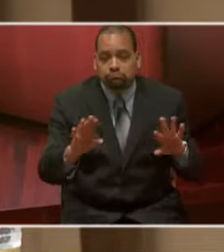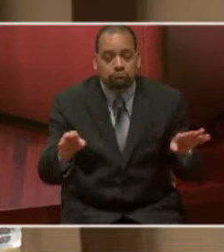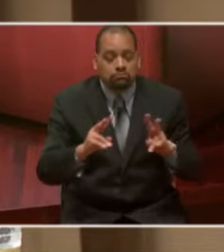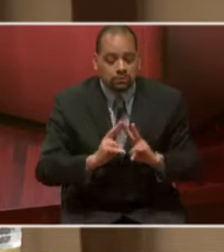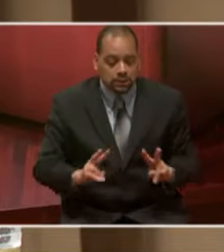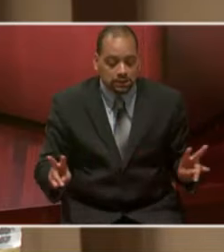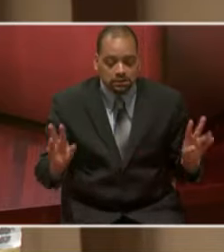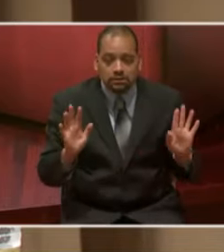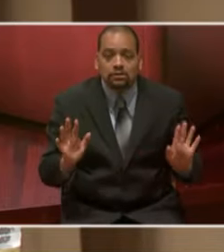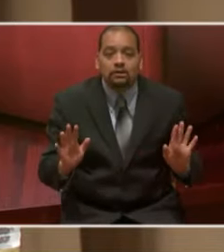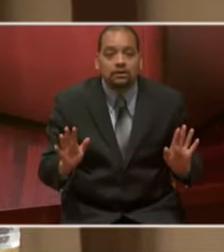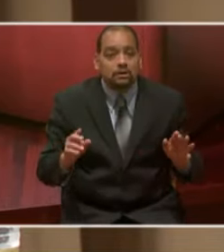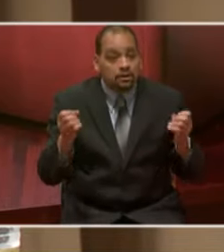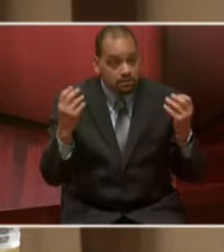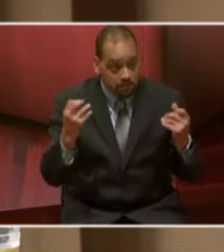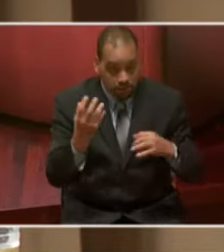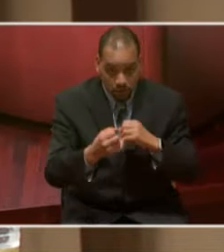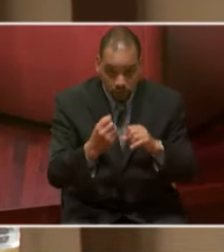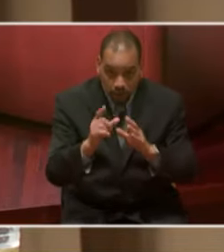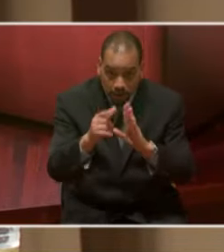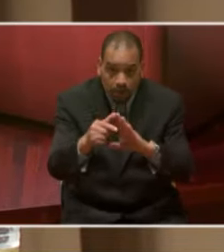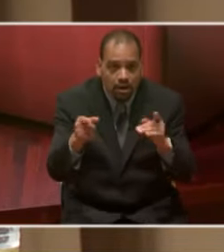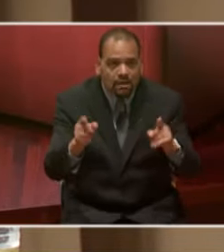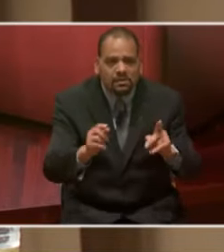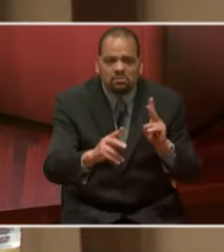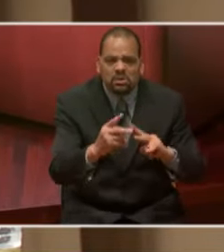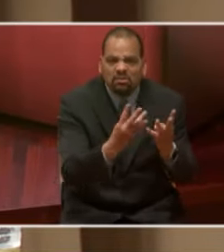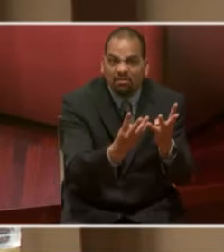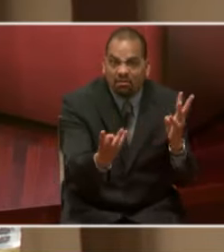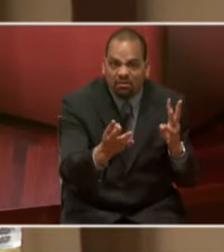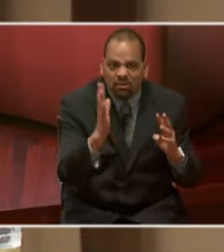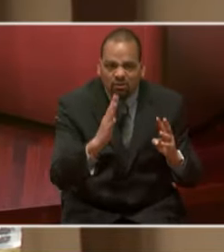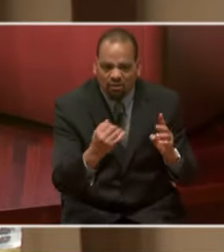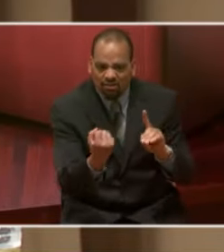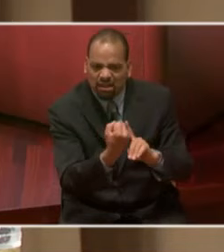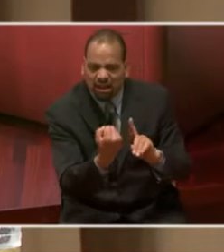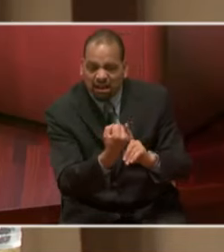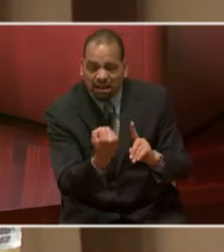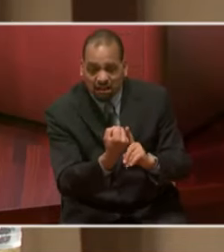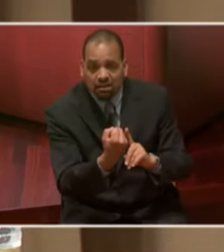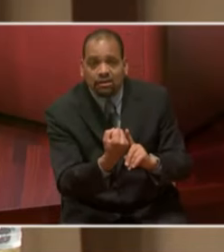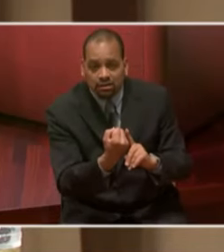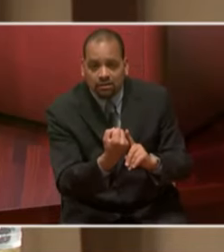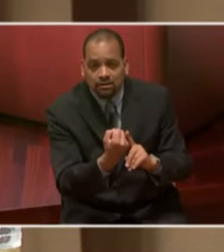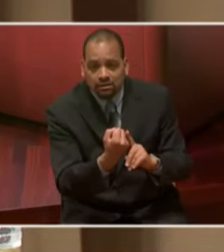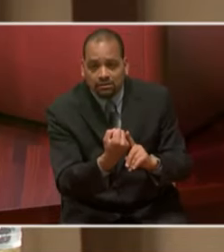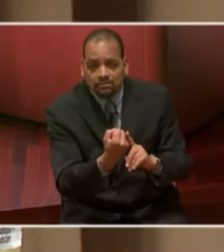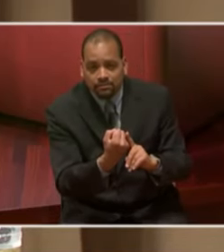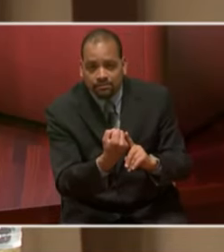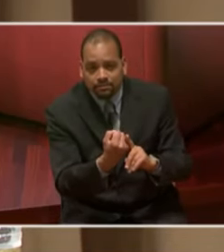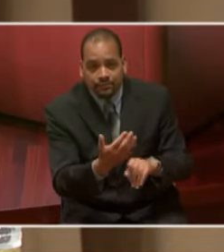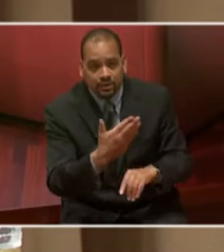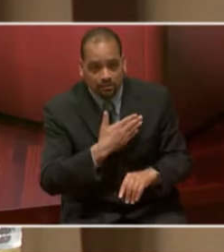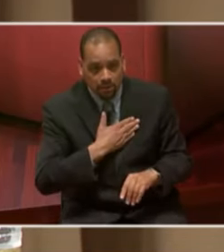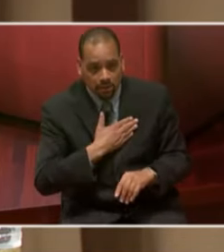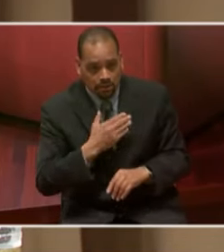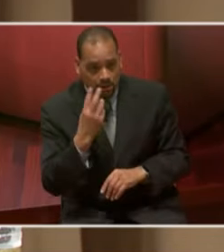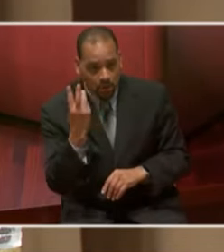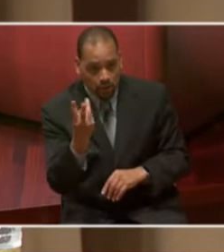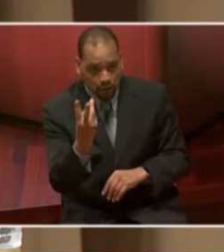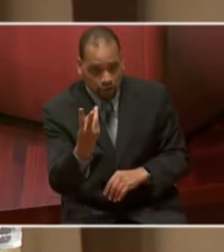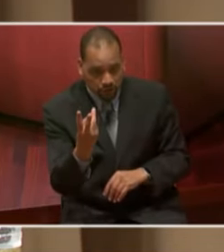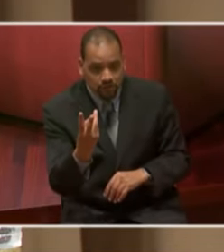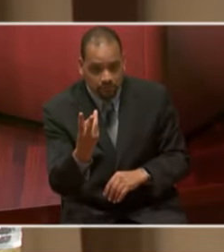We wanted to become one community, one family, what I like to call one